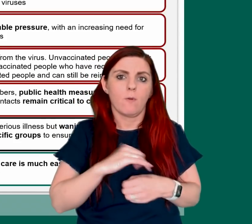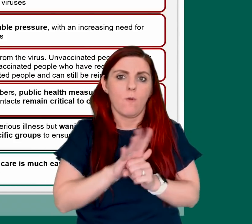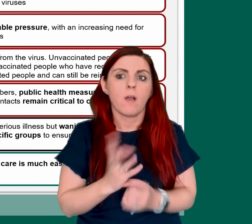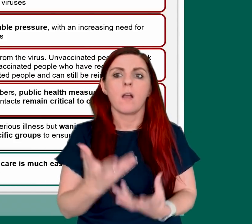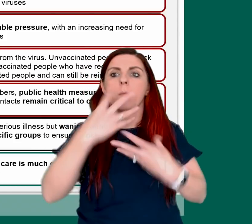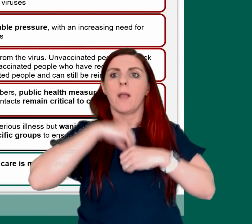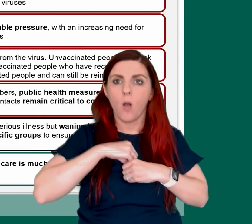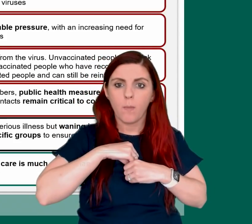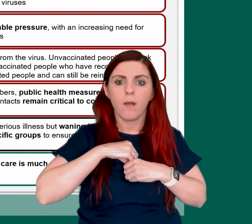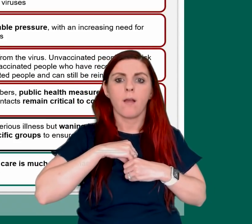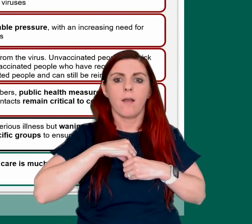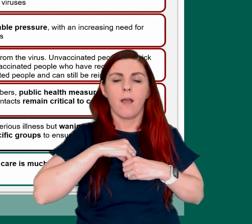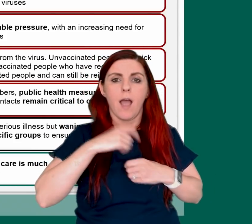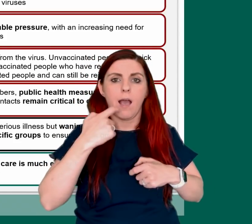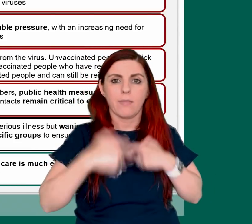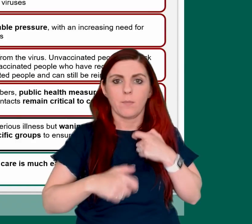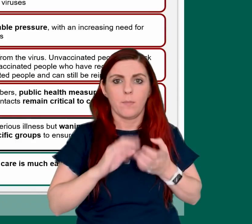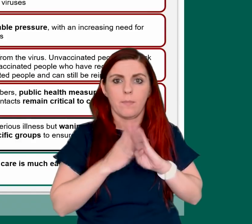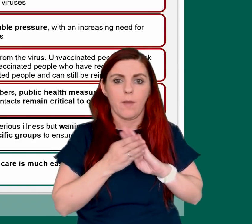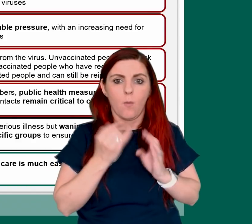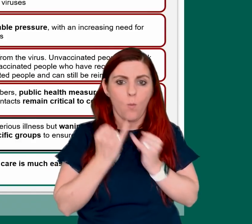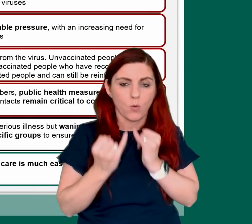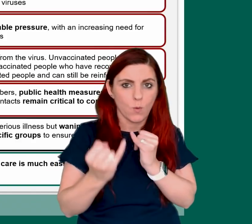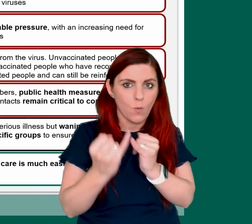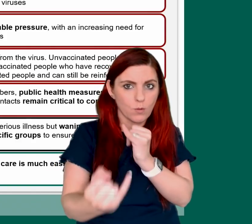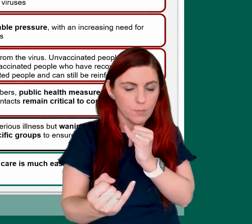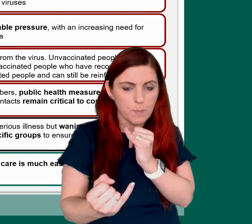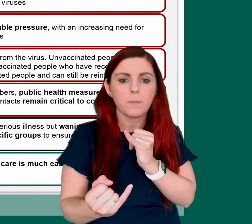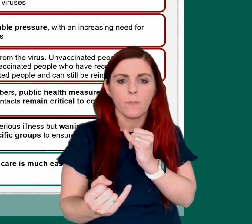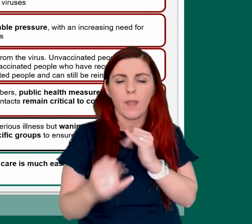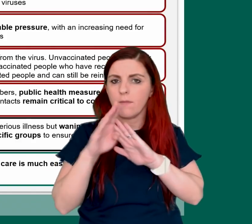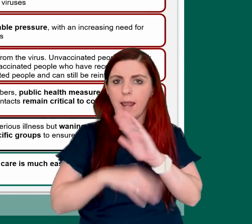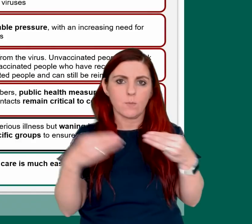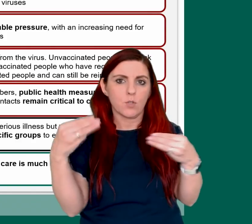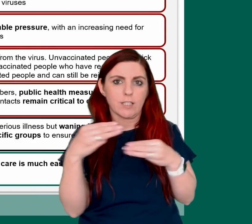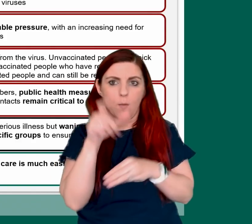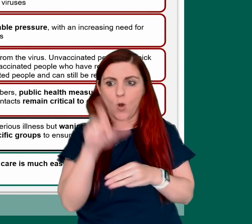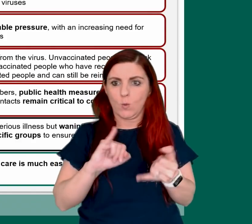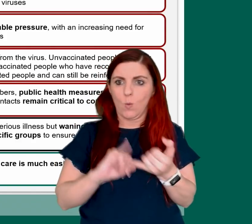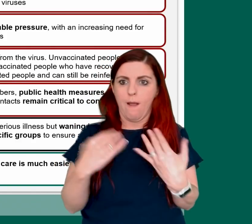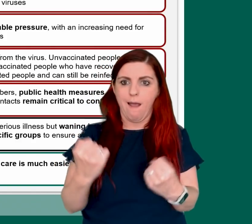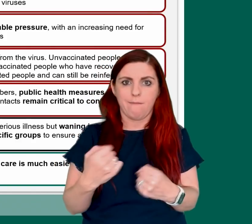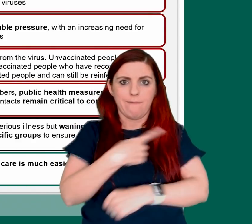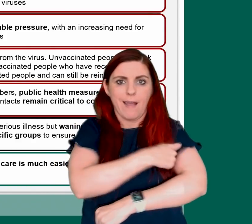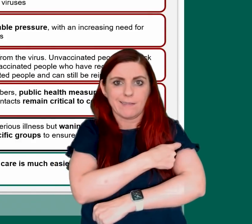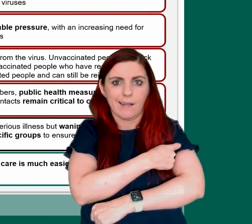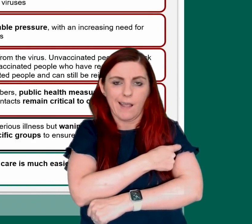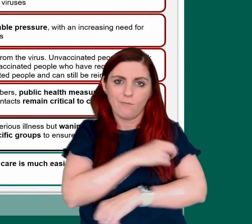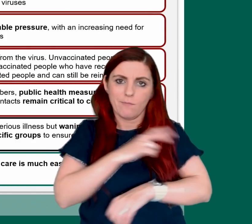and unvaccinated people who've recovered from COVID-19 have less protection than vaccinated people have and can still be